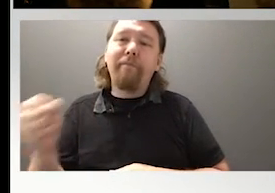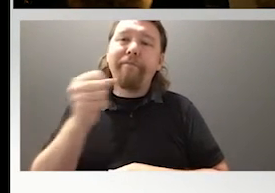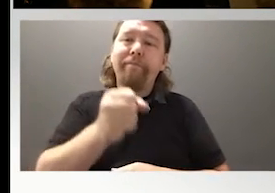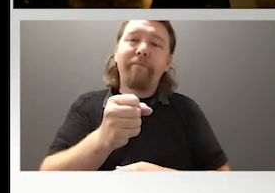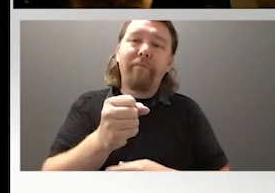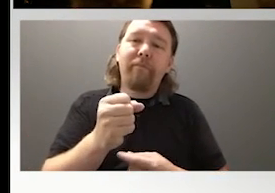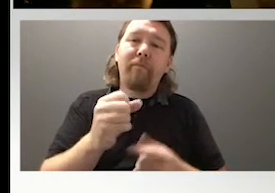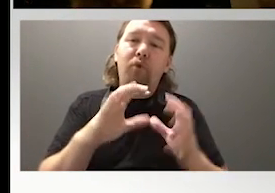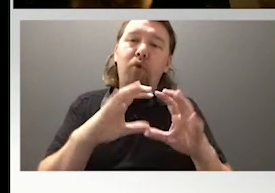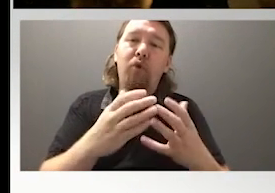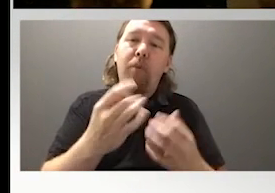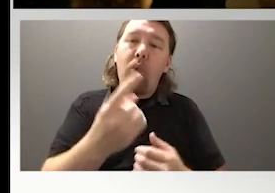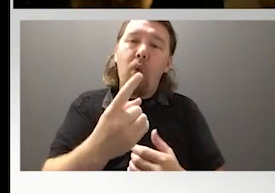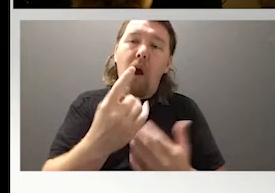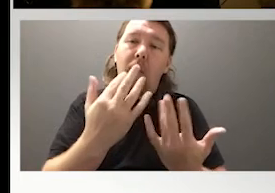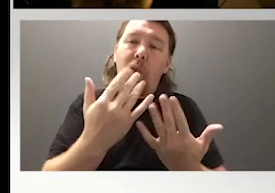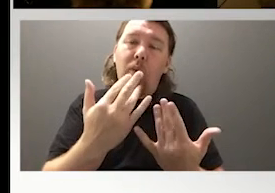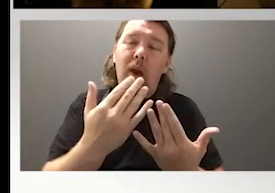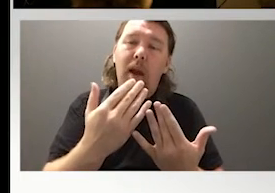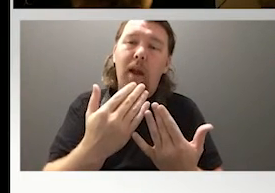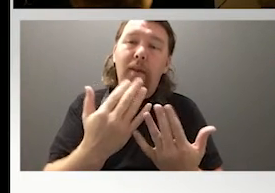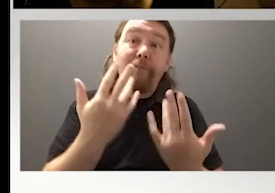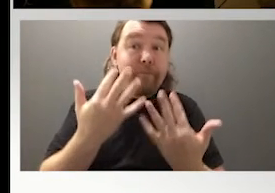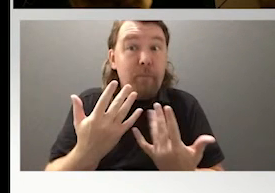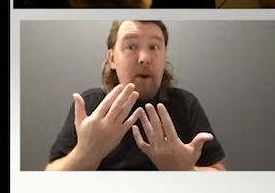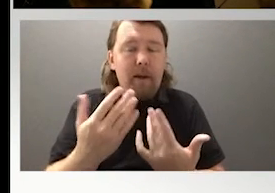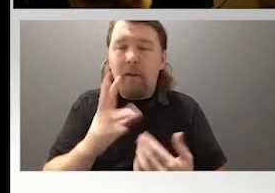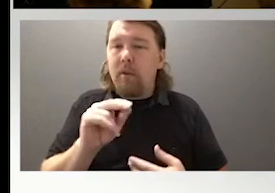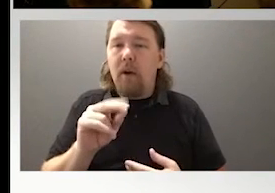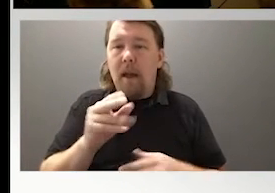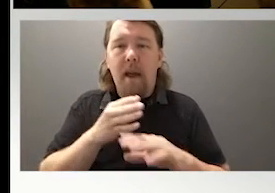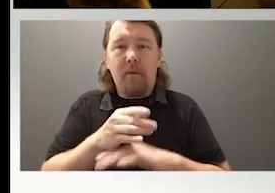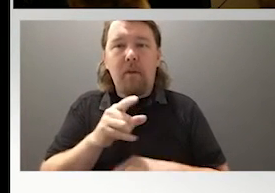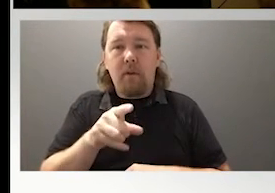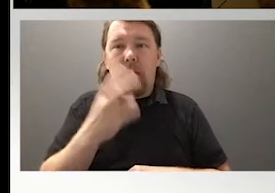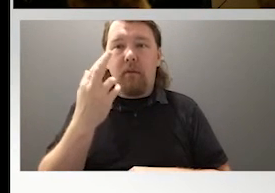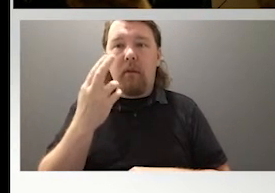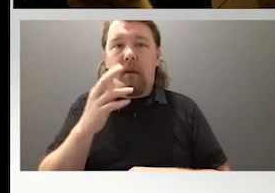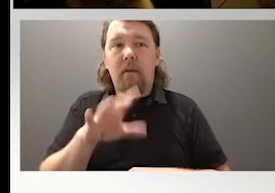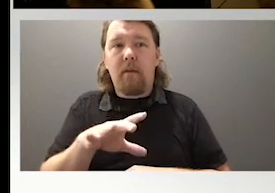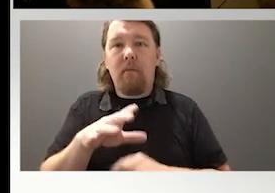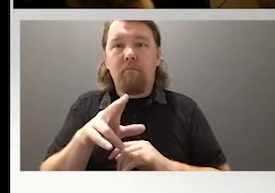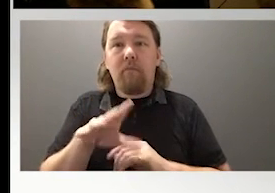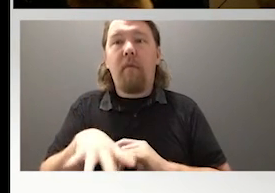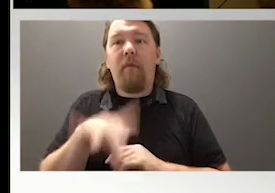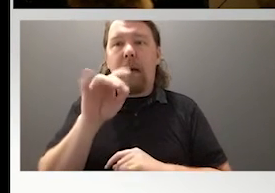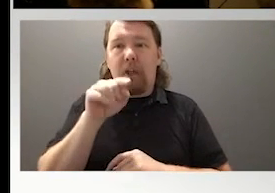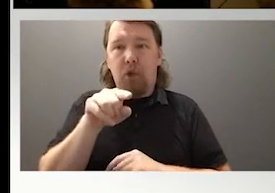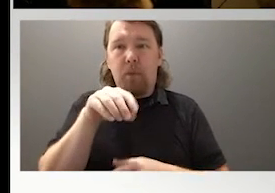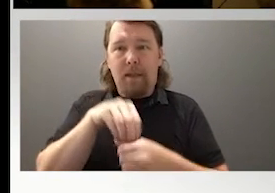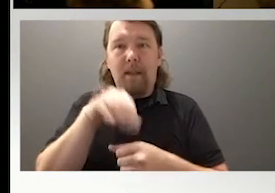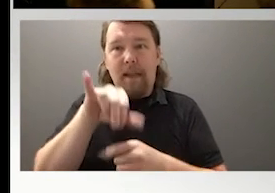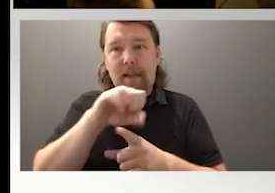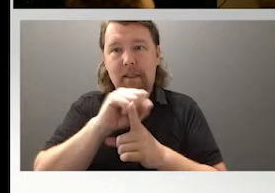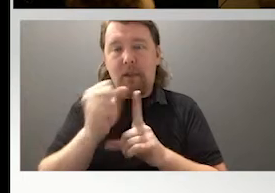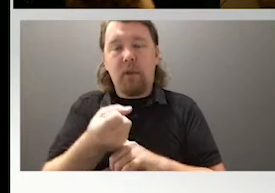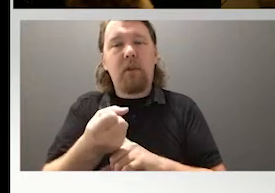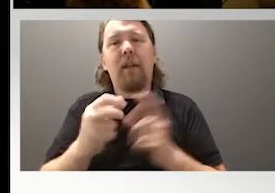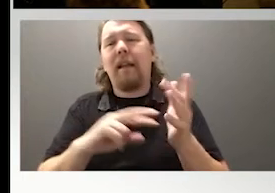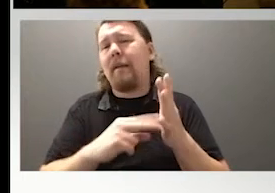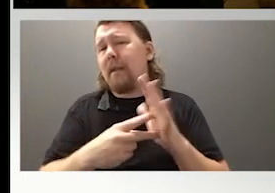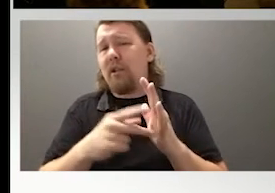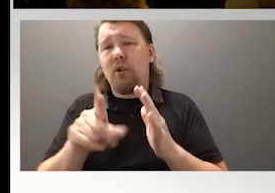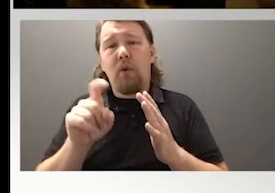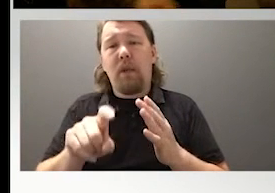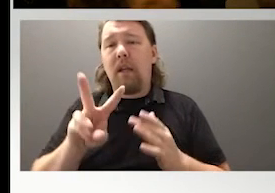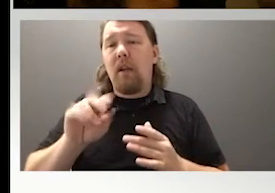priority category 1, because once you are found to be in that situation, that means you need